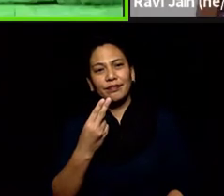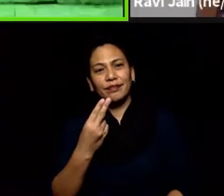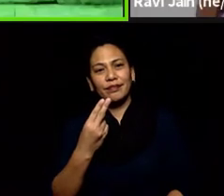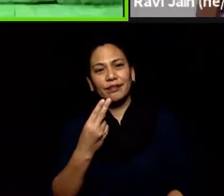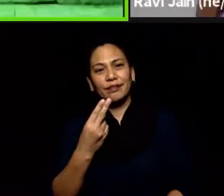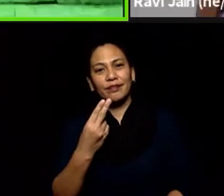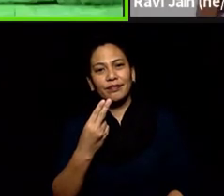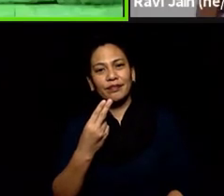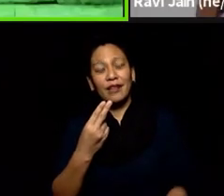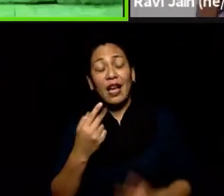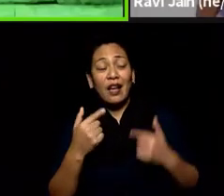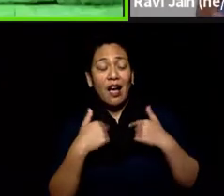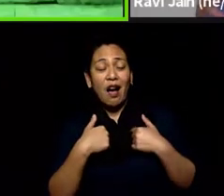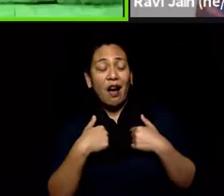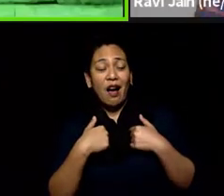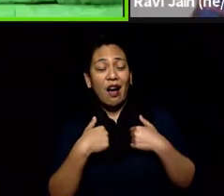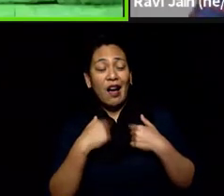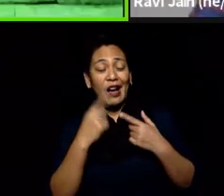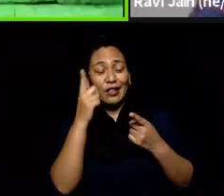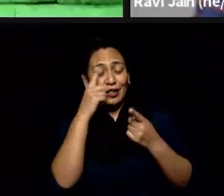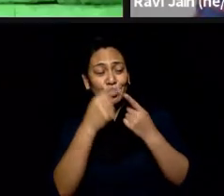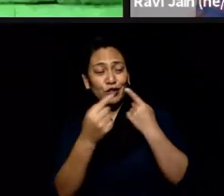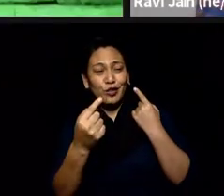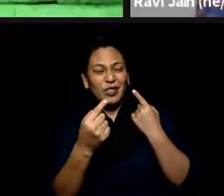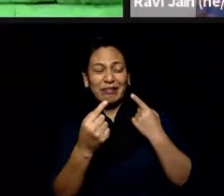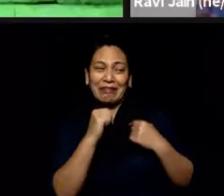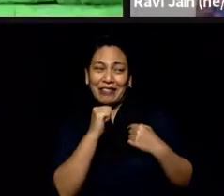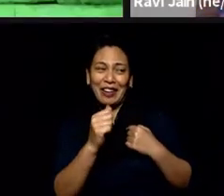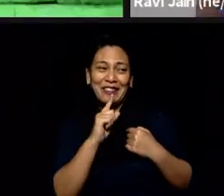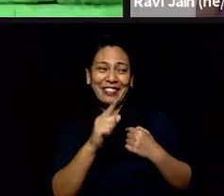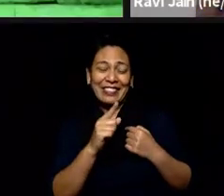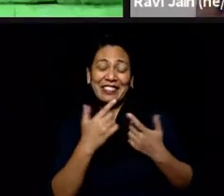I'm not a good person to disagree with you. I know.